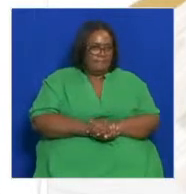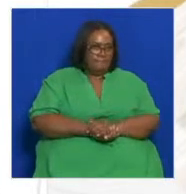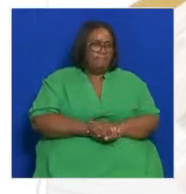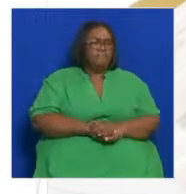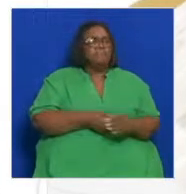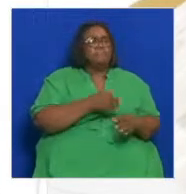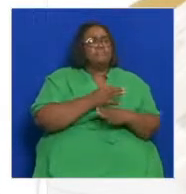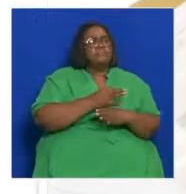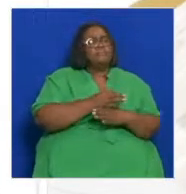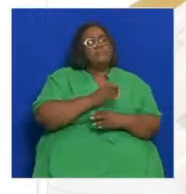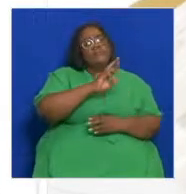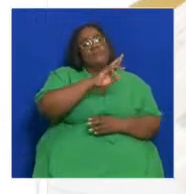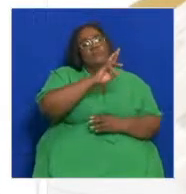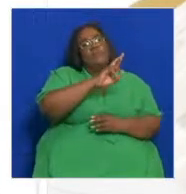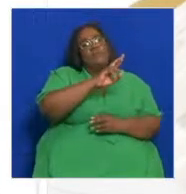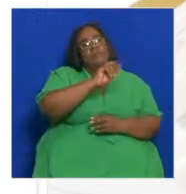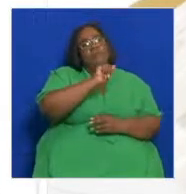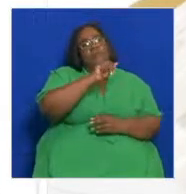ask